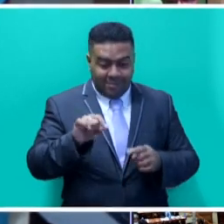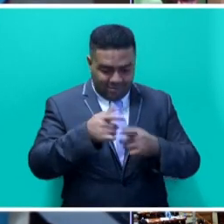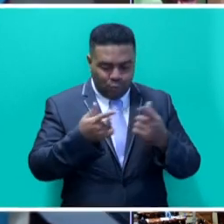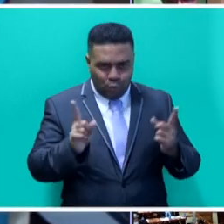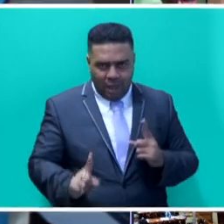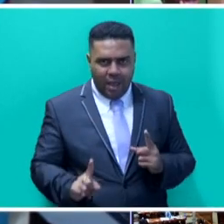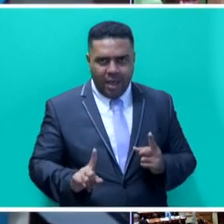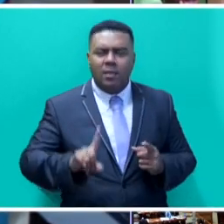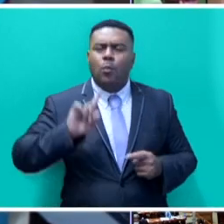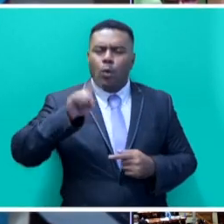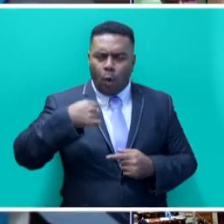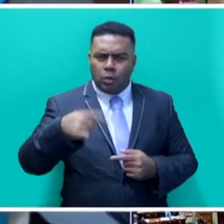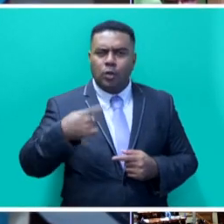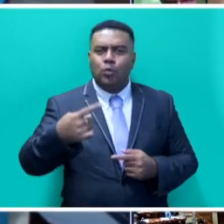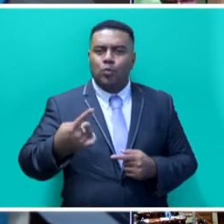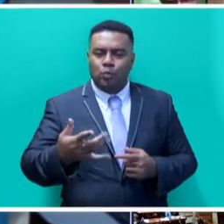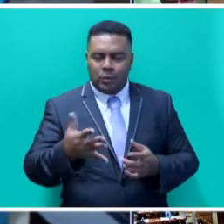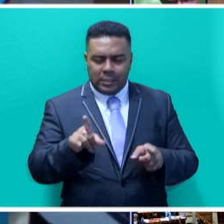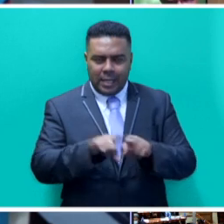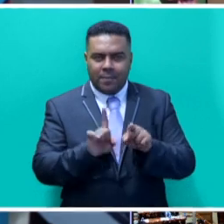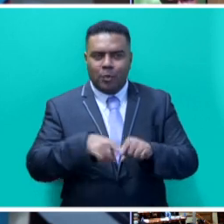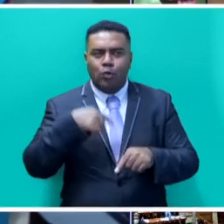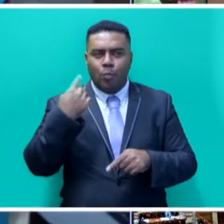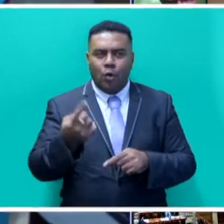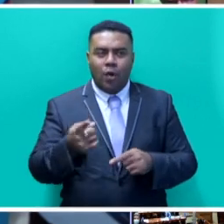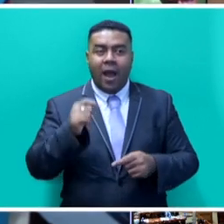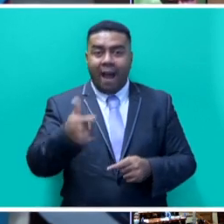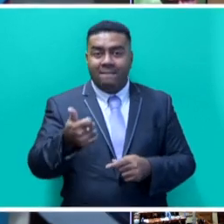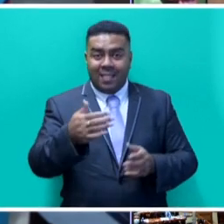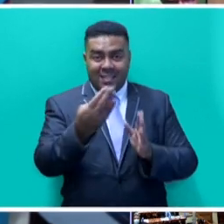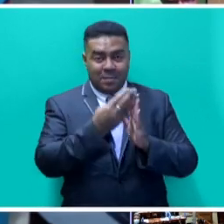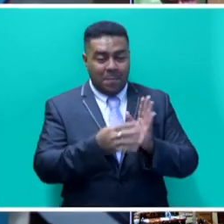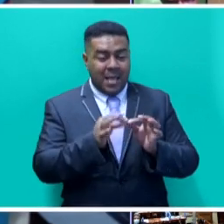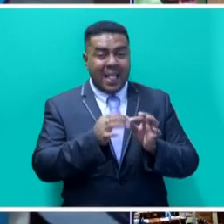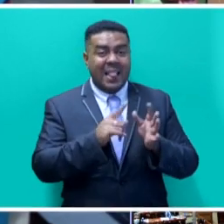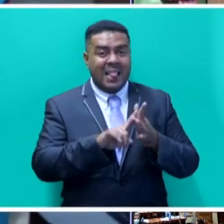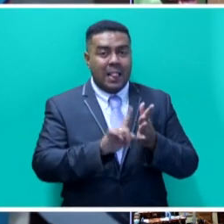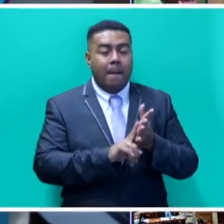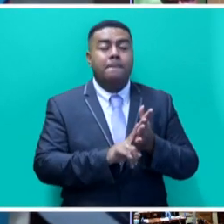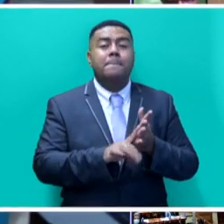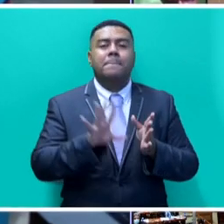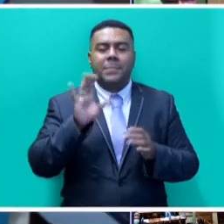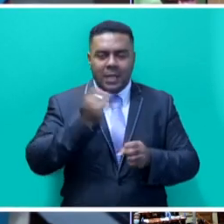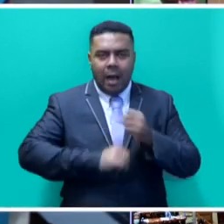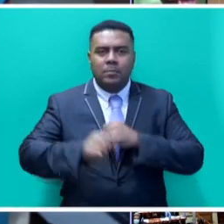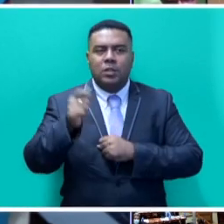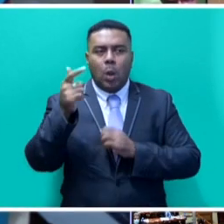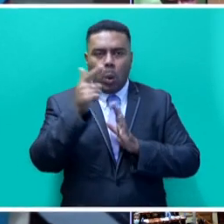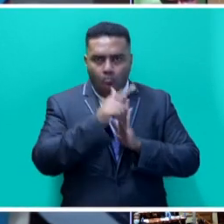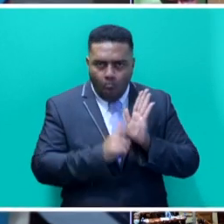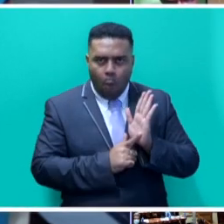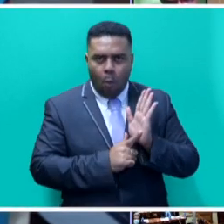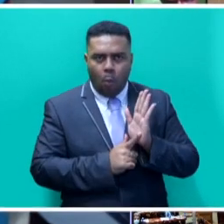they will continue to be the case tomorrow after this bill becomes law.